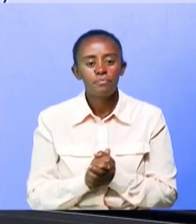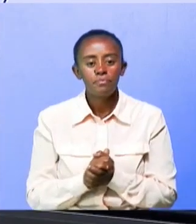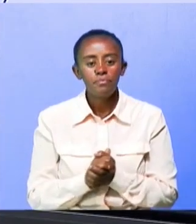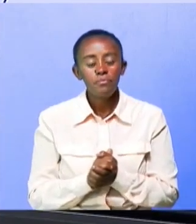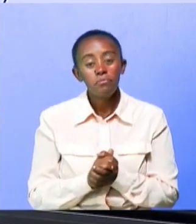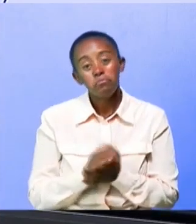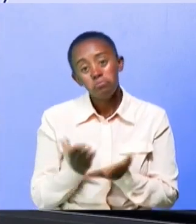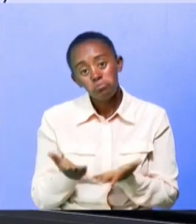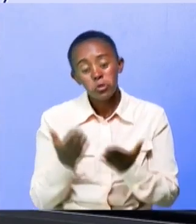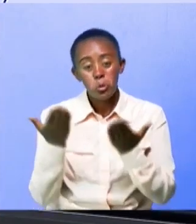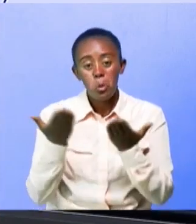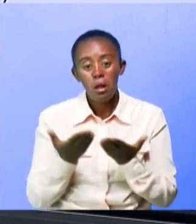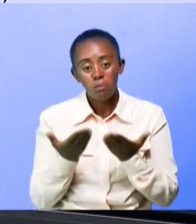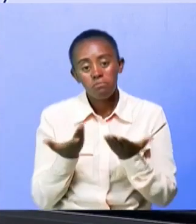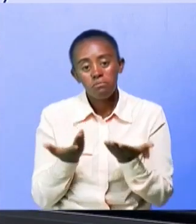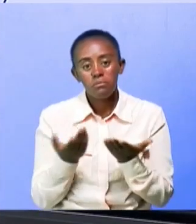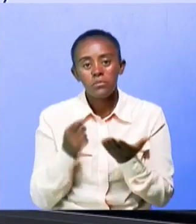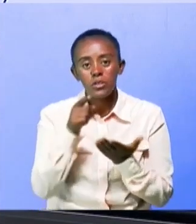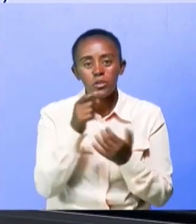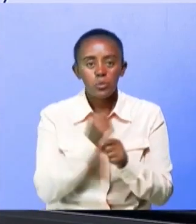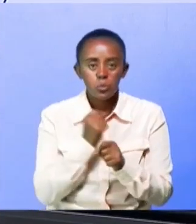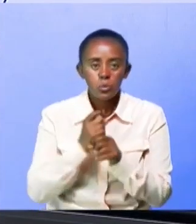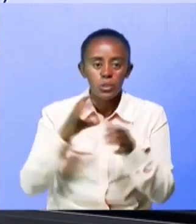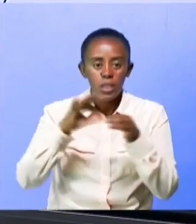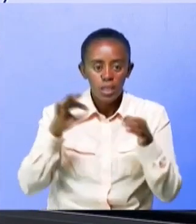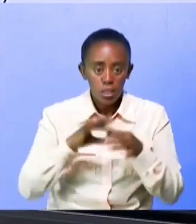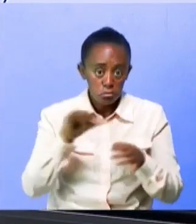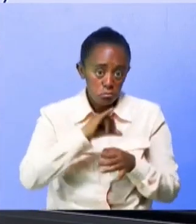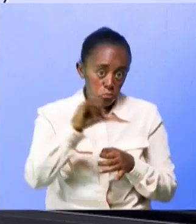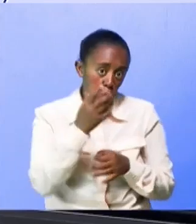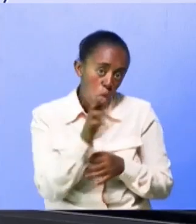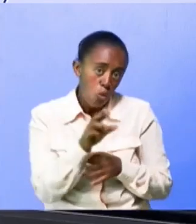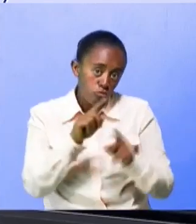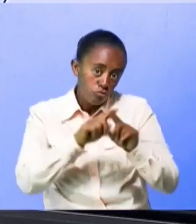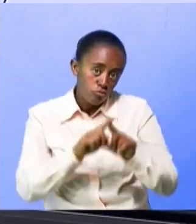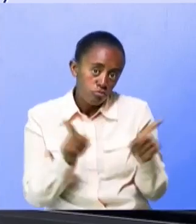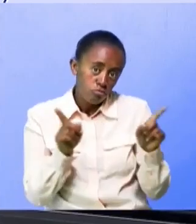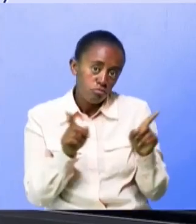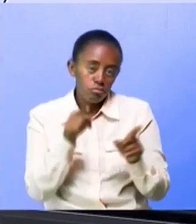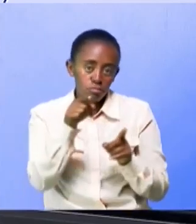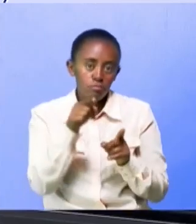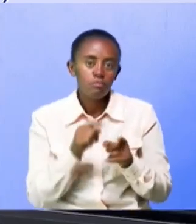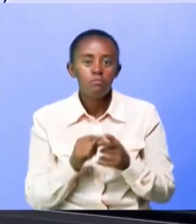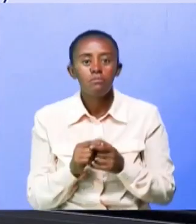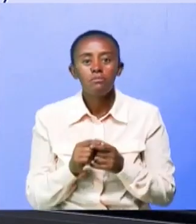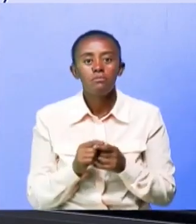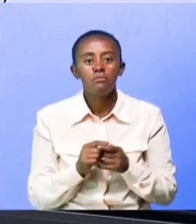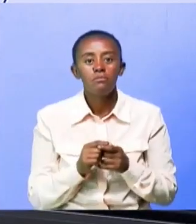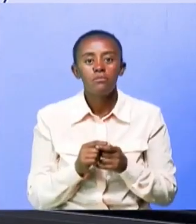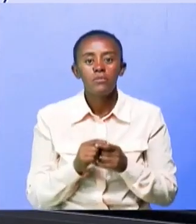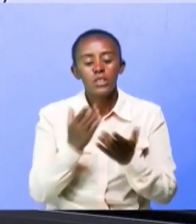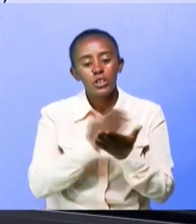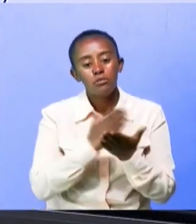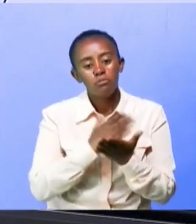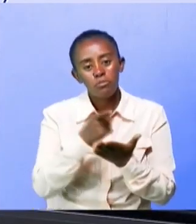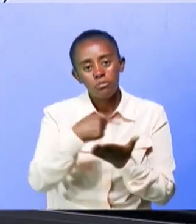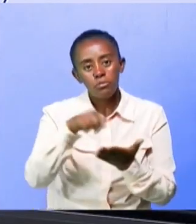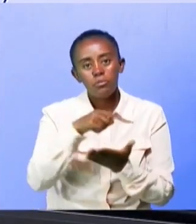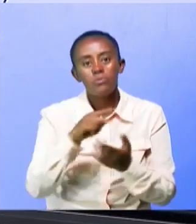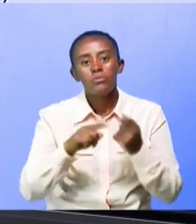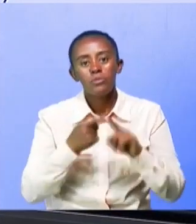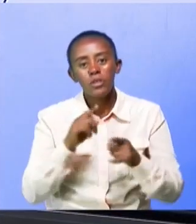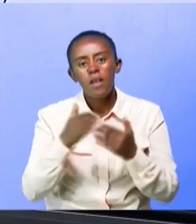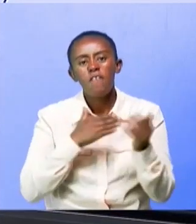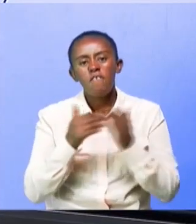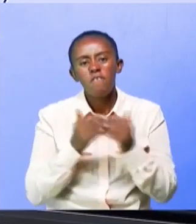If you like, you are welcome just to do a sentence like me, or if possible, share with your friends and try to make a very